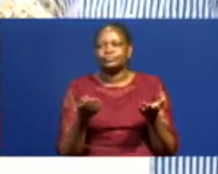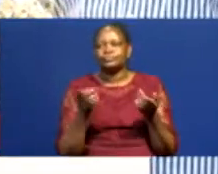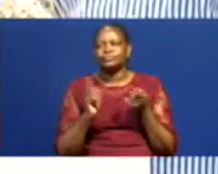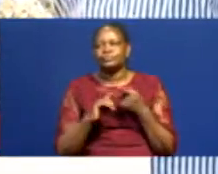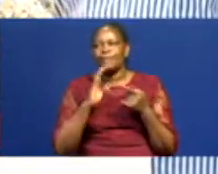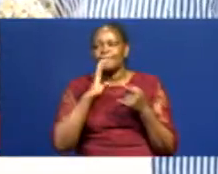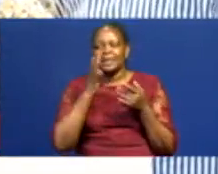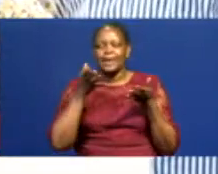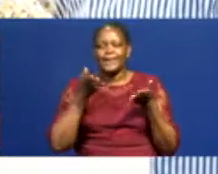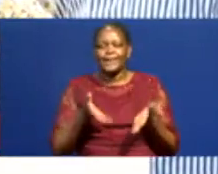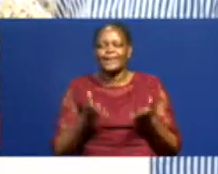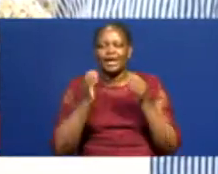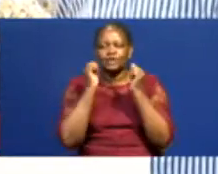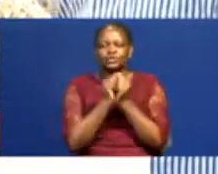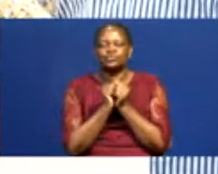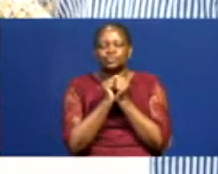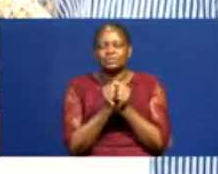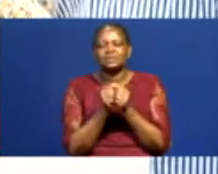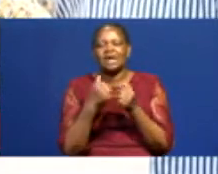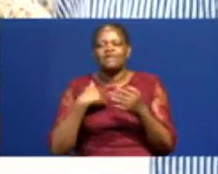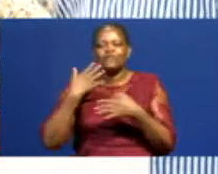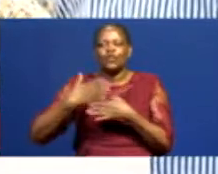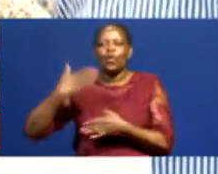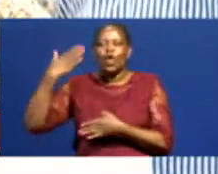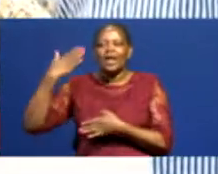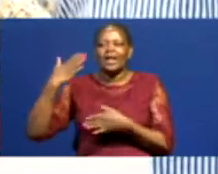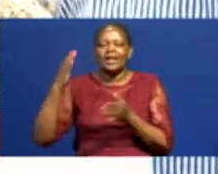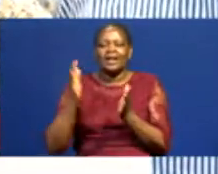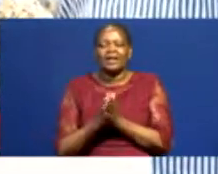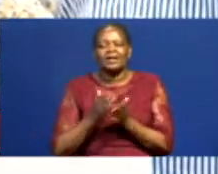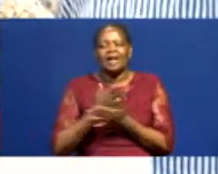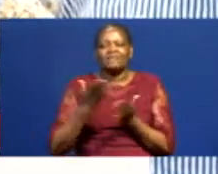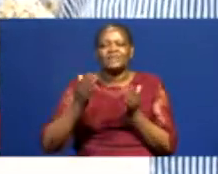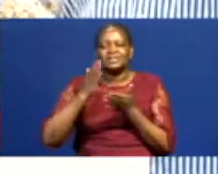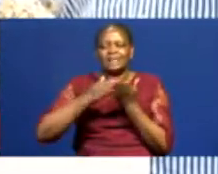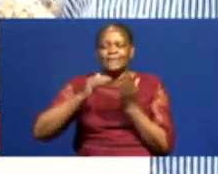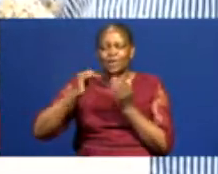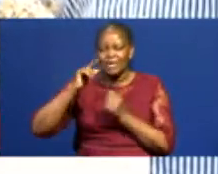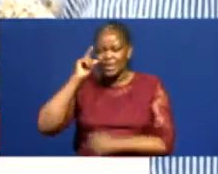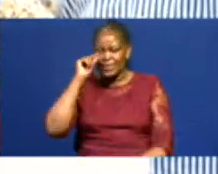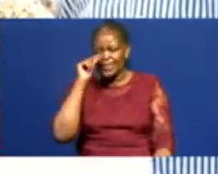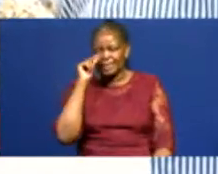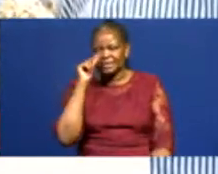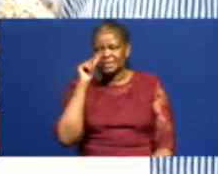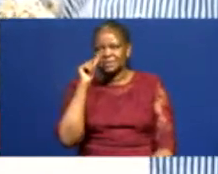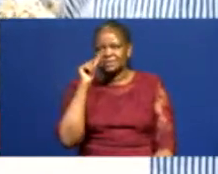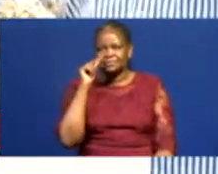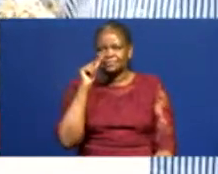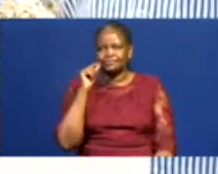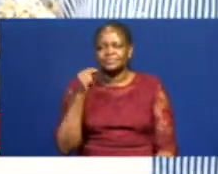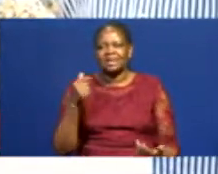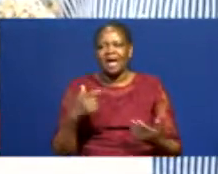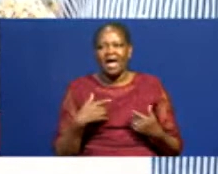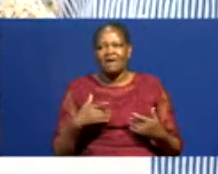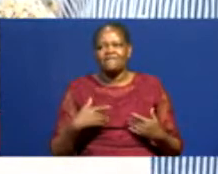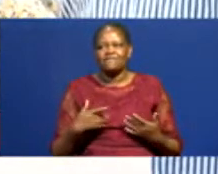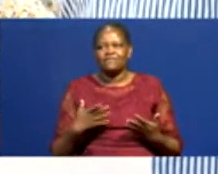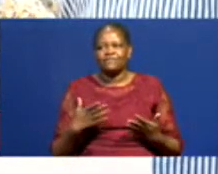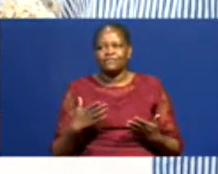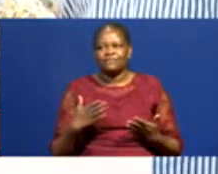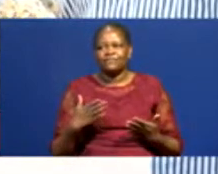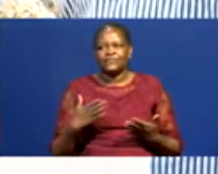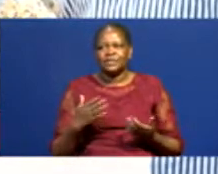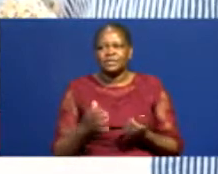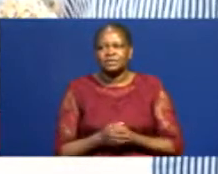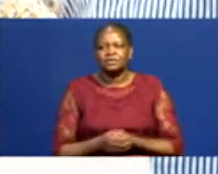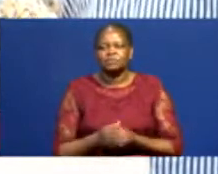ya kisasa pamoja kuwe na ukuta. Kila sub-county katika Mombasa iwe na sipitali